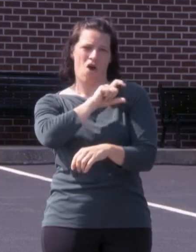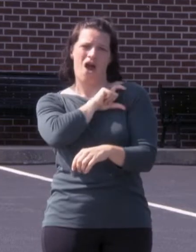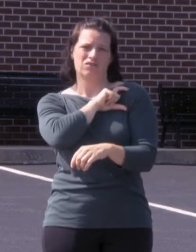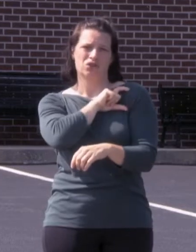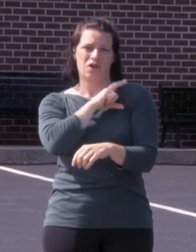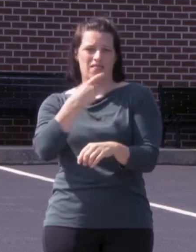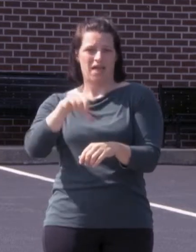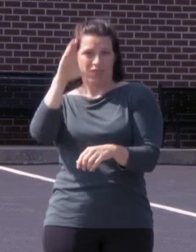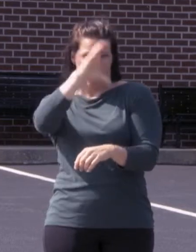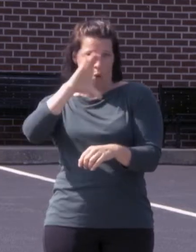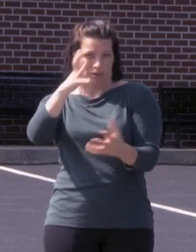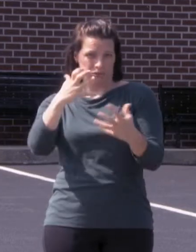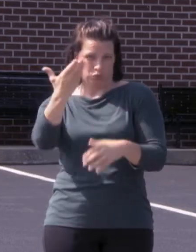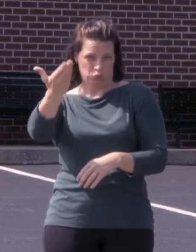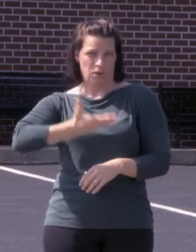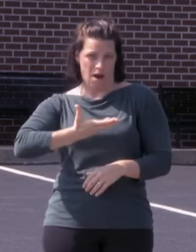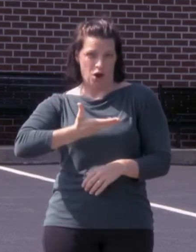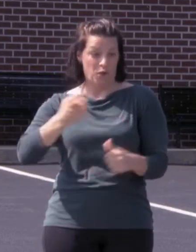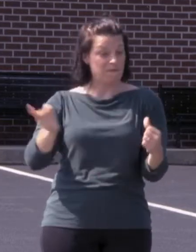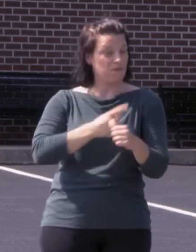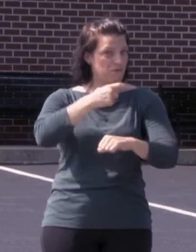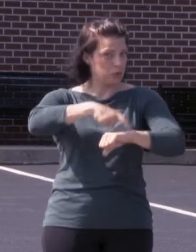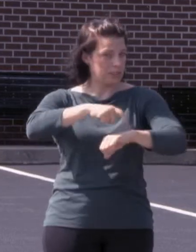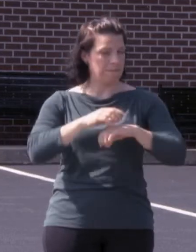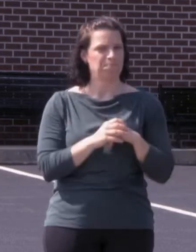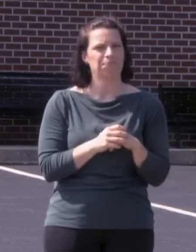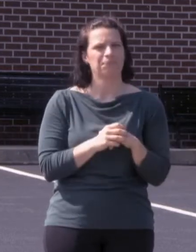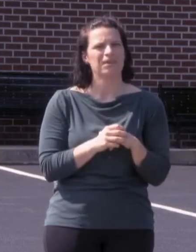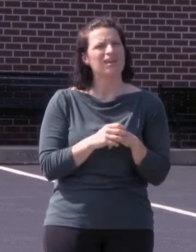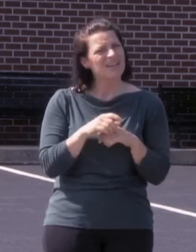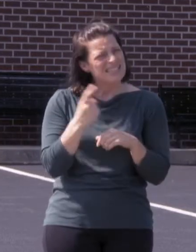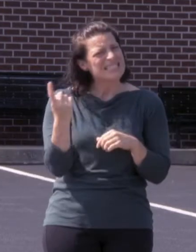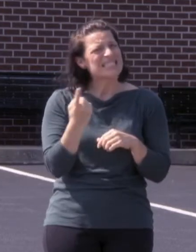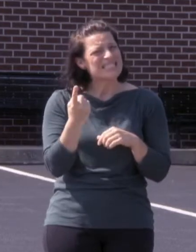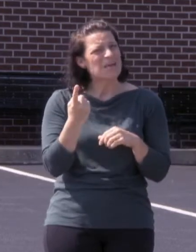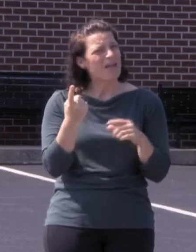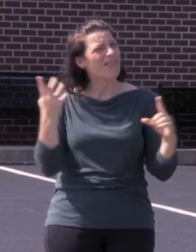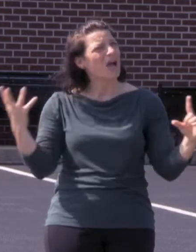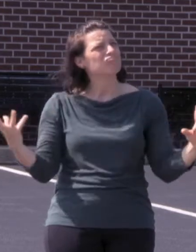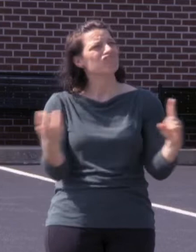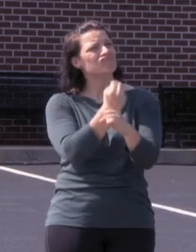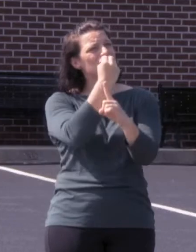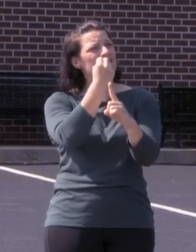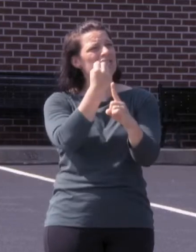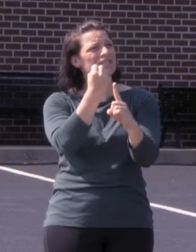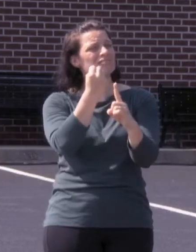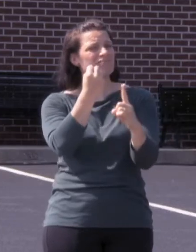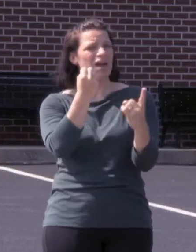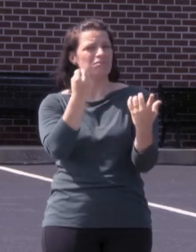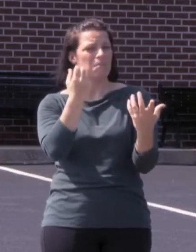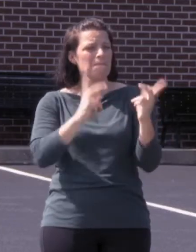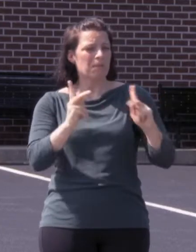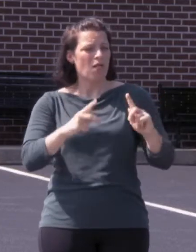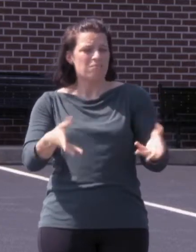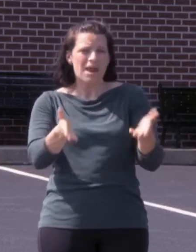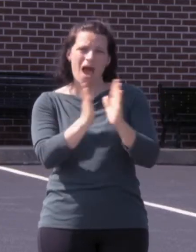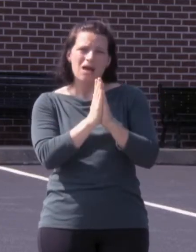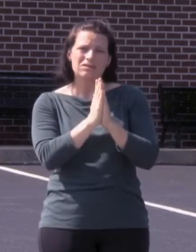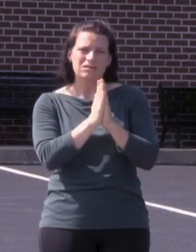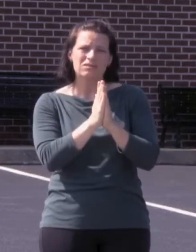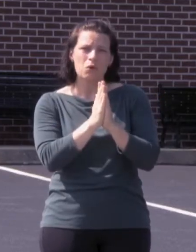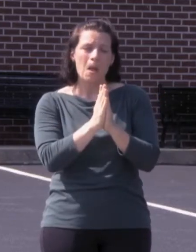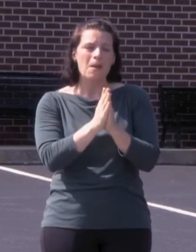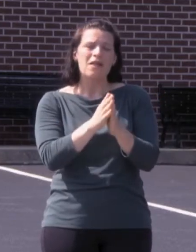that they're seeking to hire for the first time. This is something that chiefs have been asking for. The community